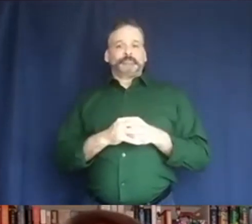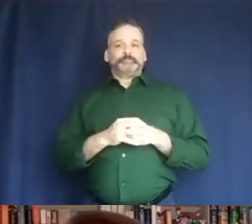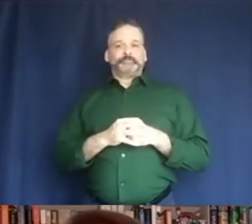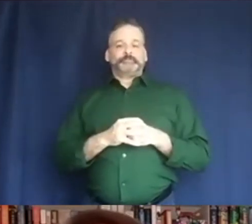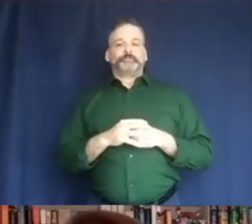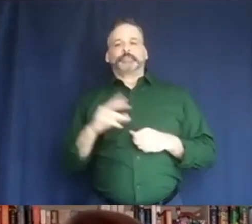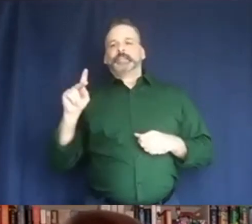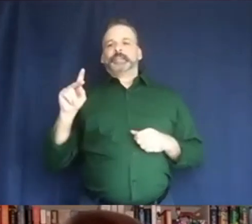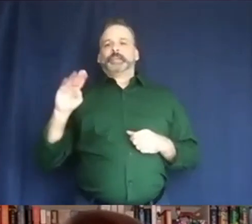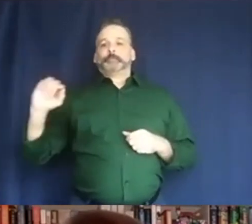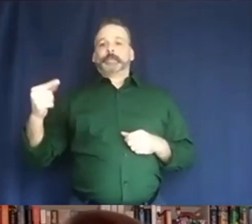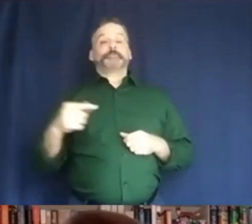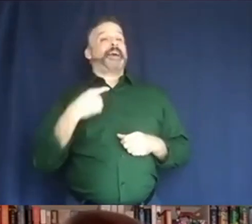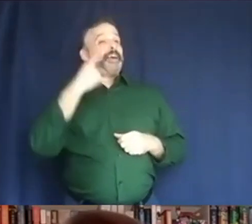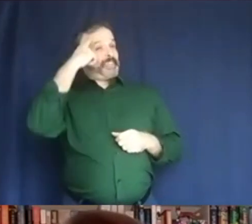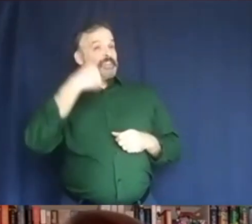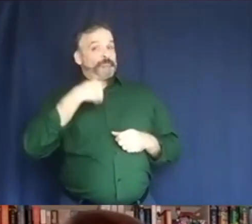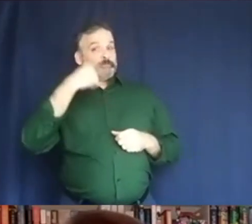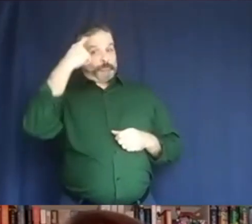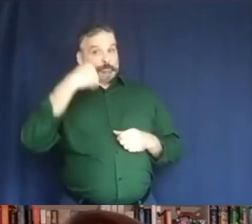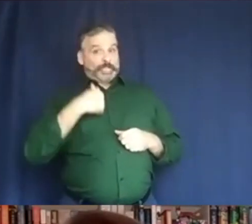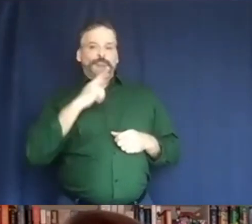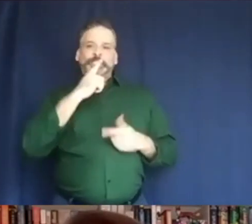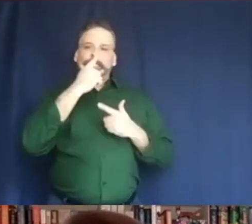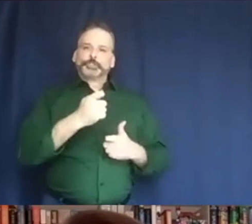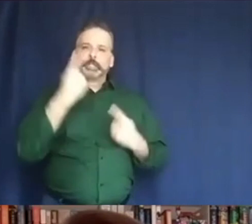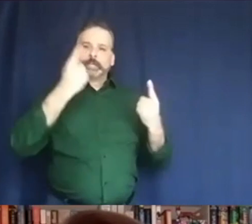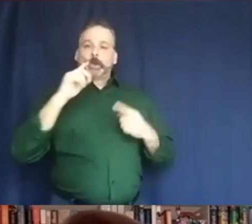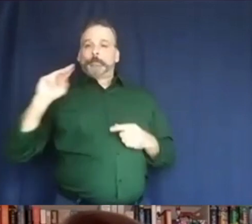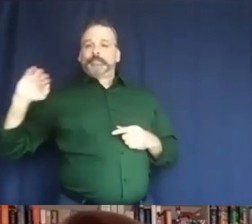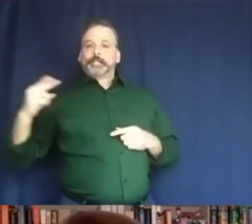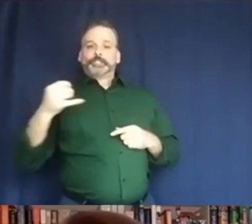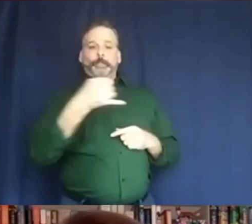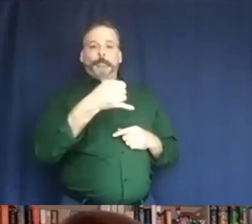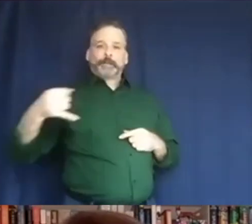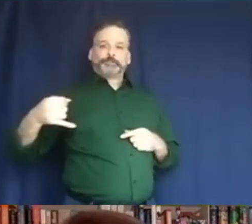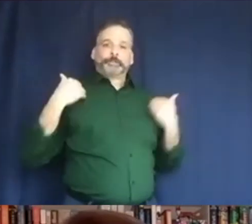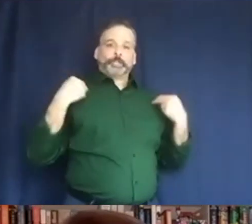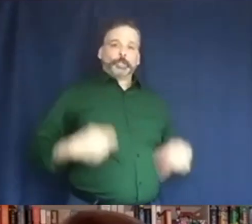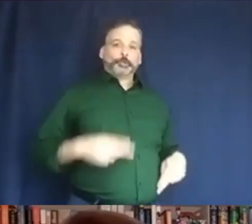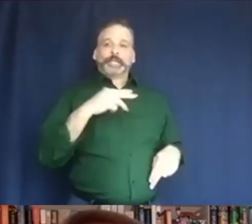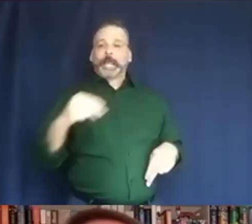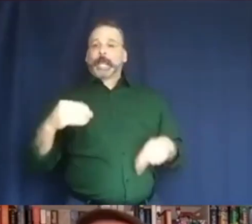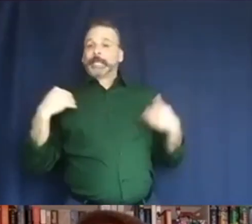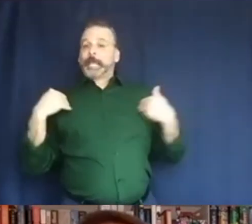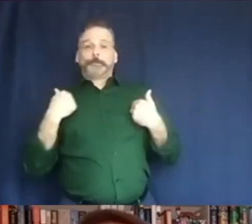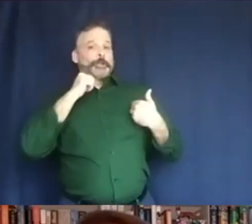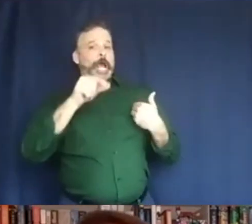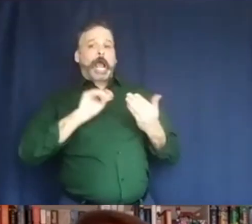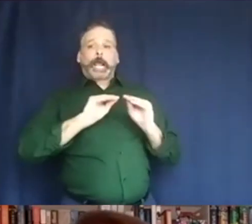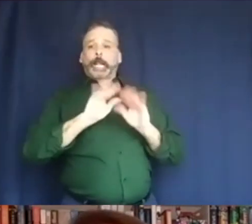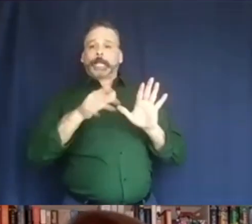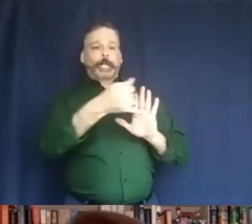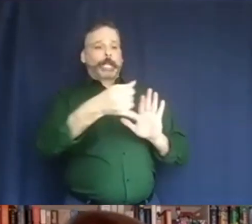Yeah, I think for me, it's really interesting to think about how in mythology, the boundaries between the human and the animal are not very clearly defined. I feel